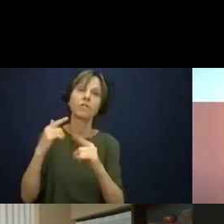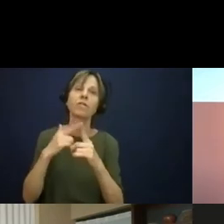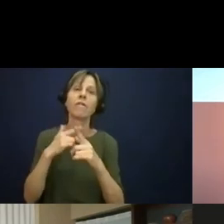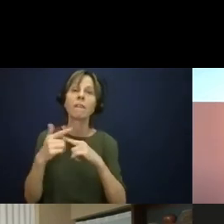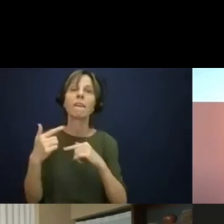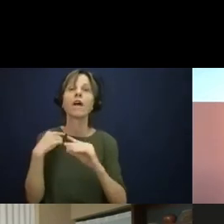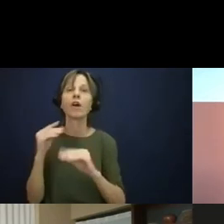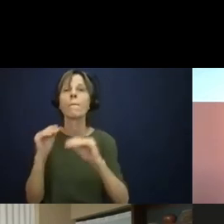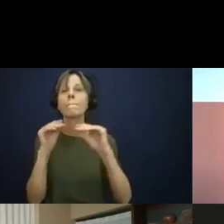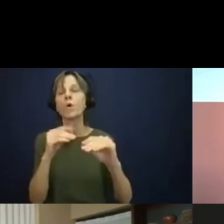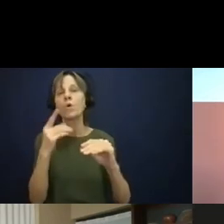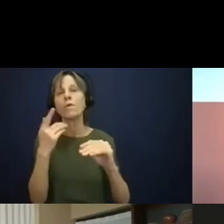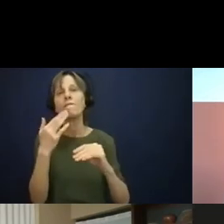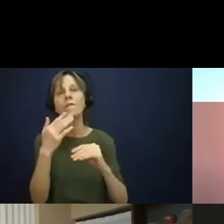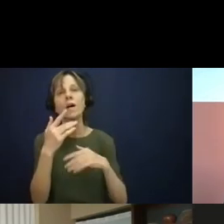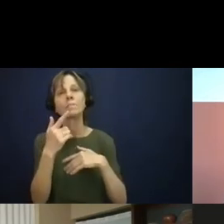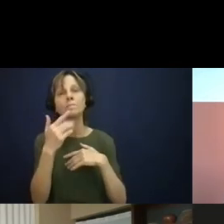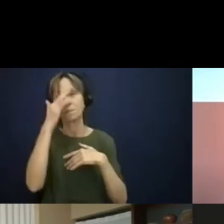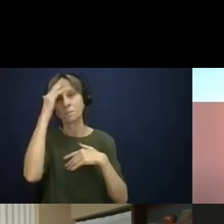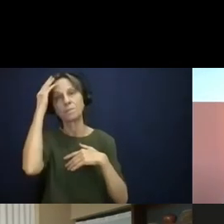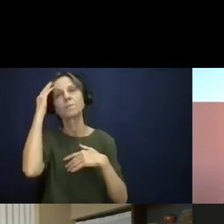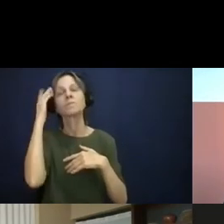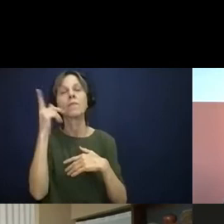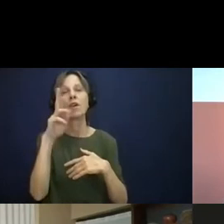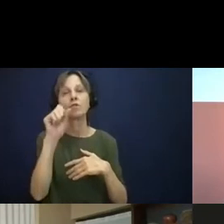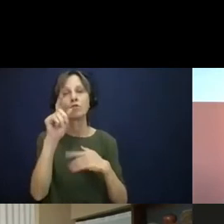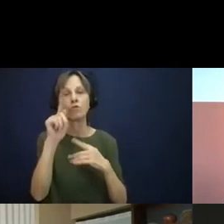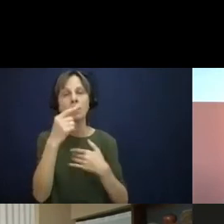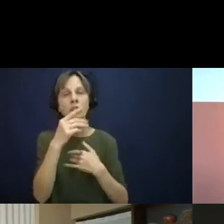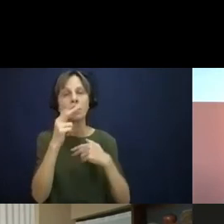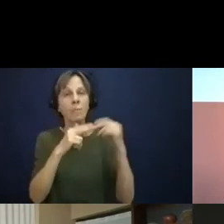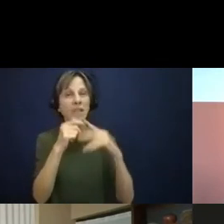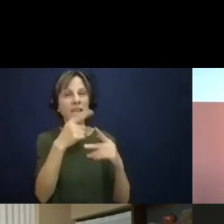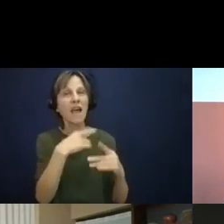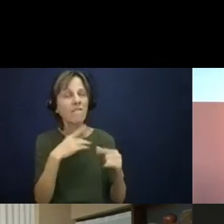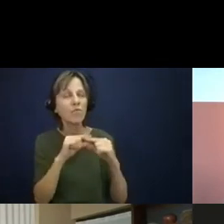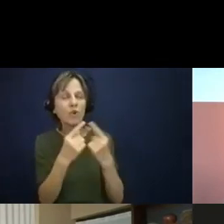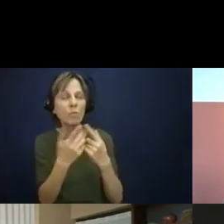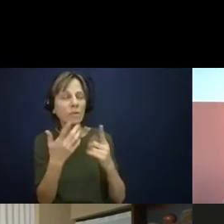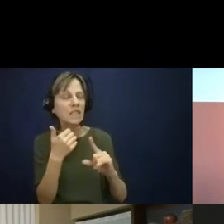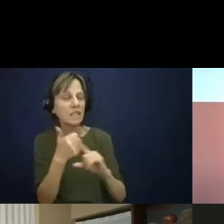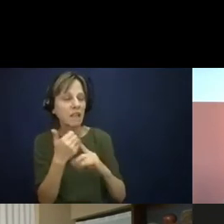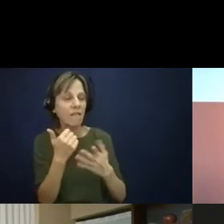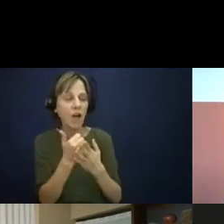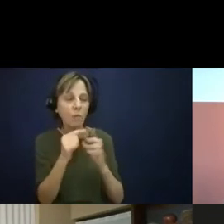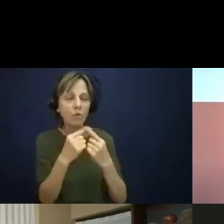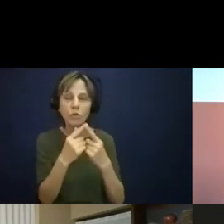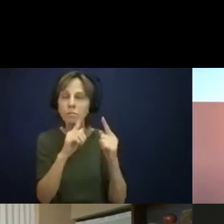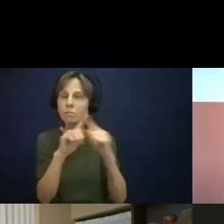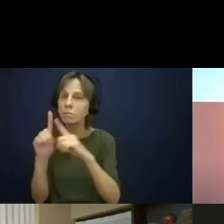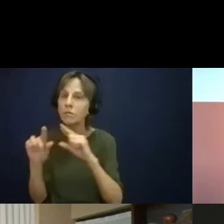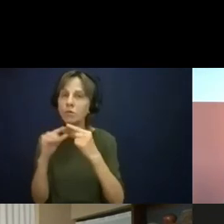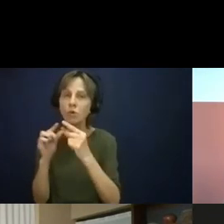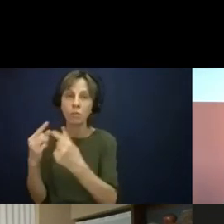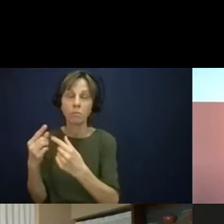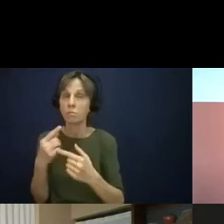They had self-help groups. They had all kind of groups. So I kept getting an invitation to the